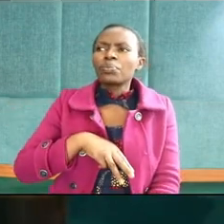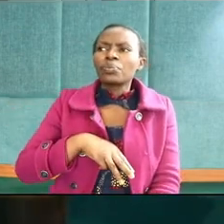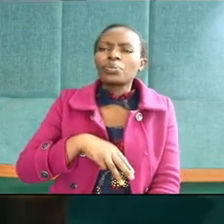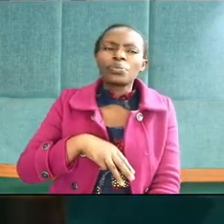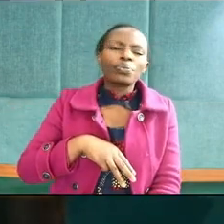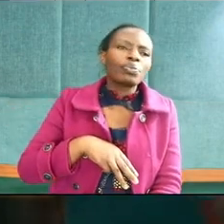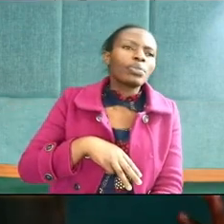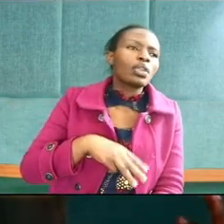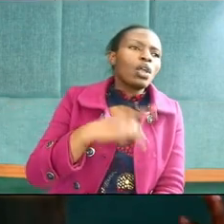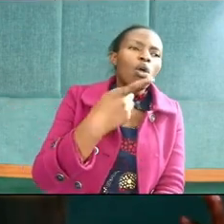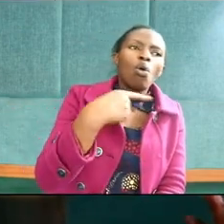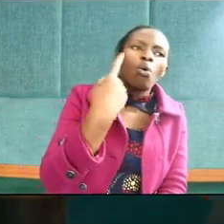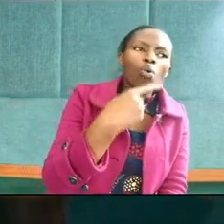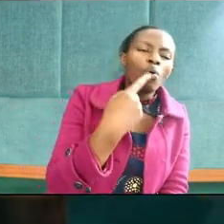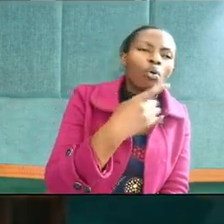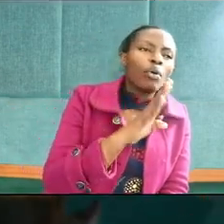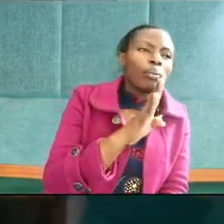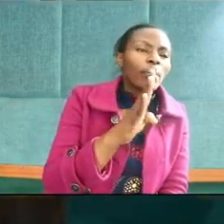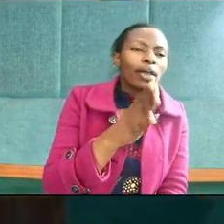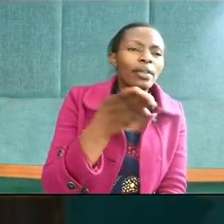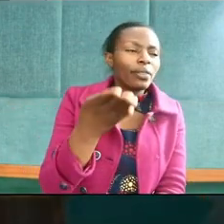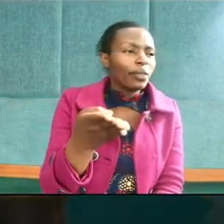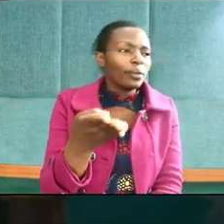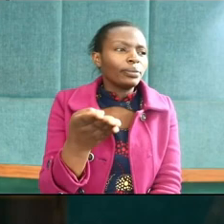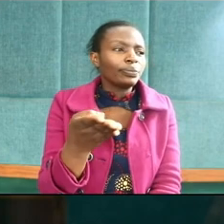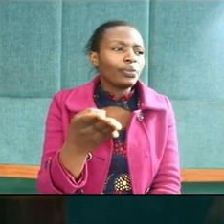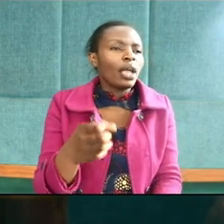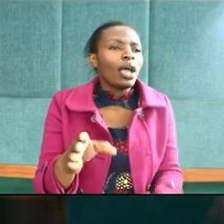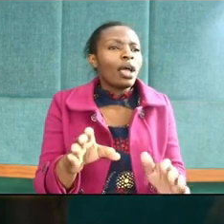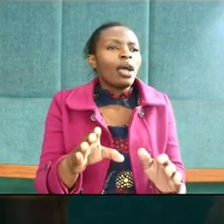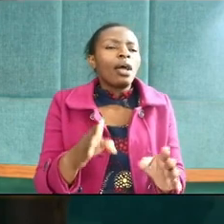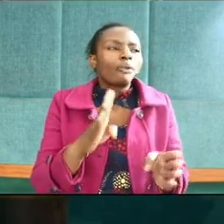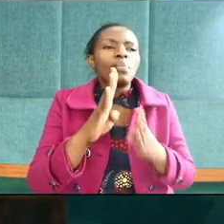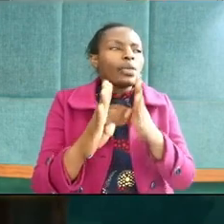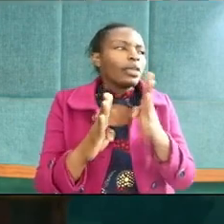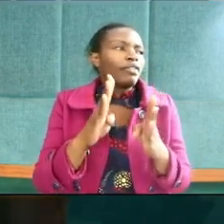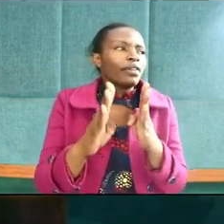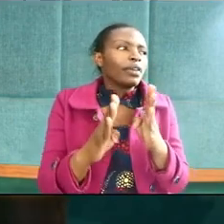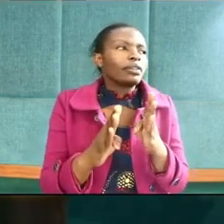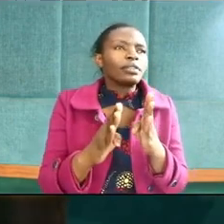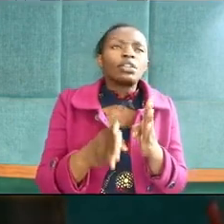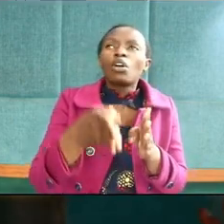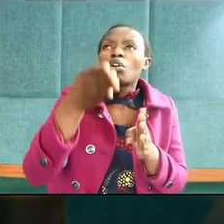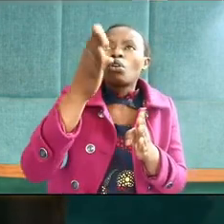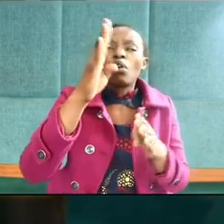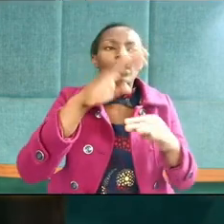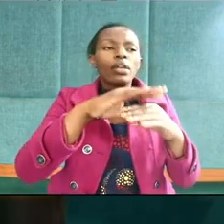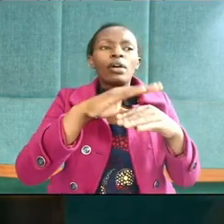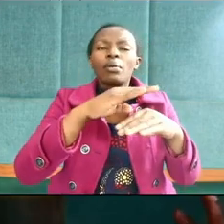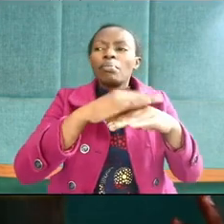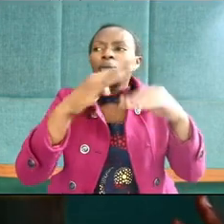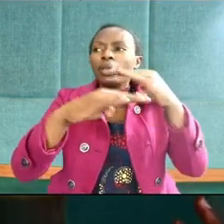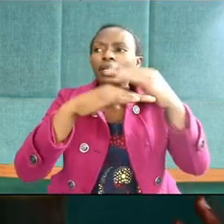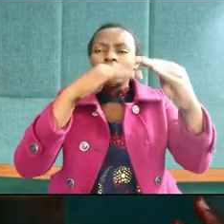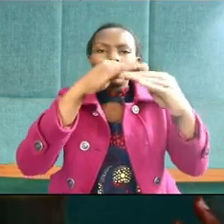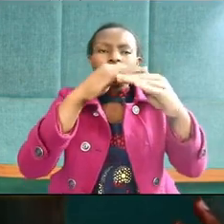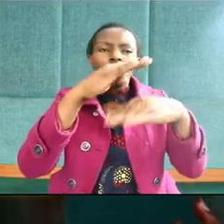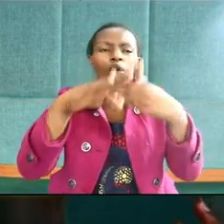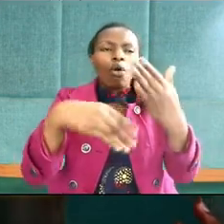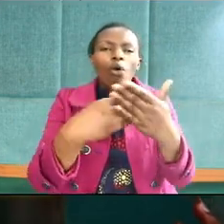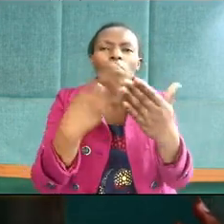by them and their character, God builds bold and daring